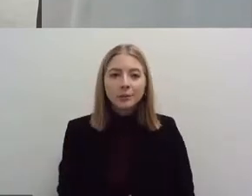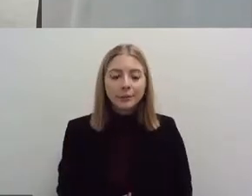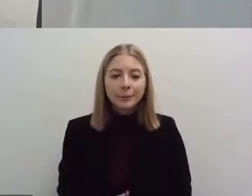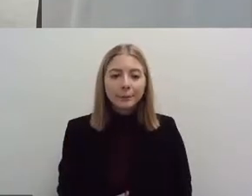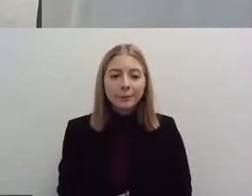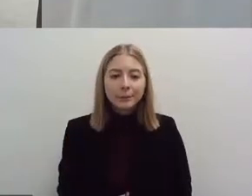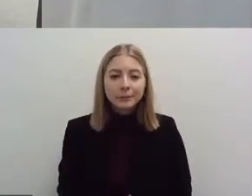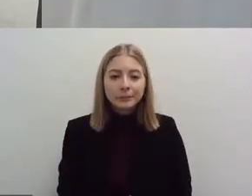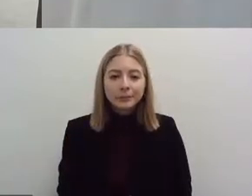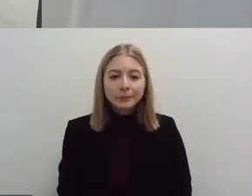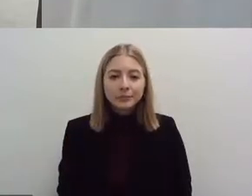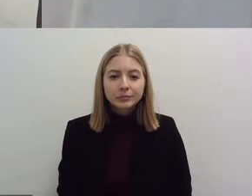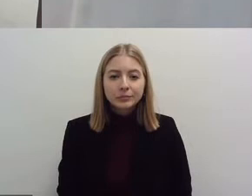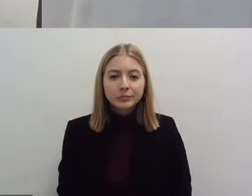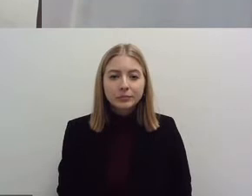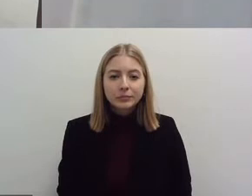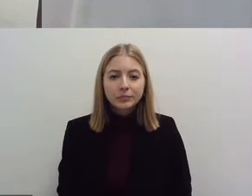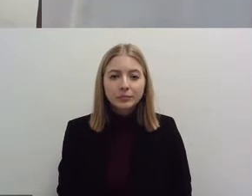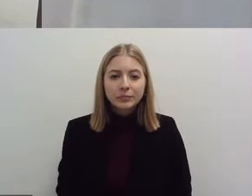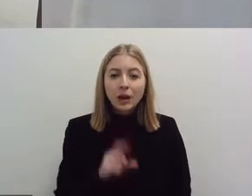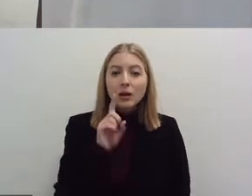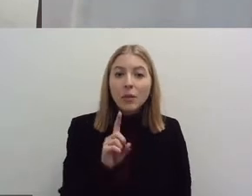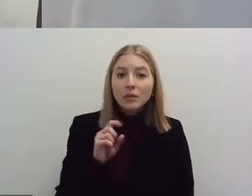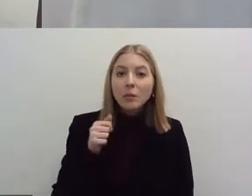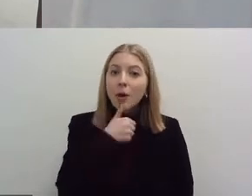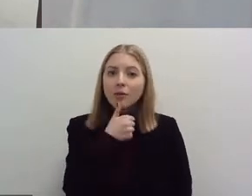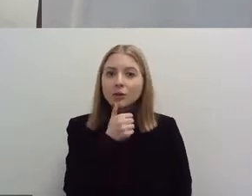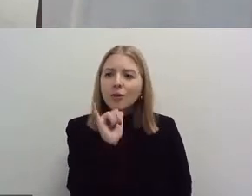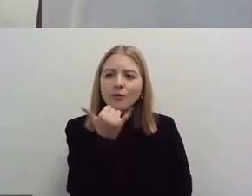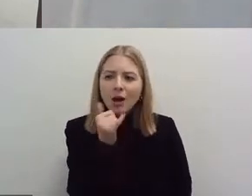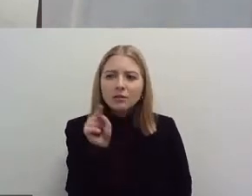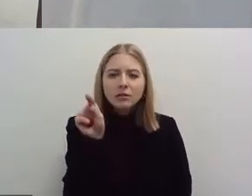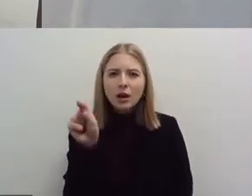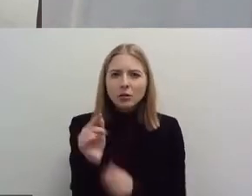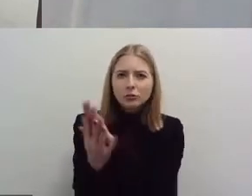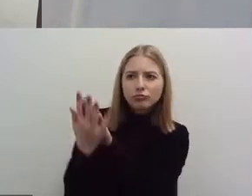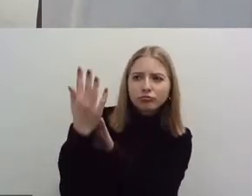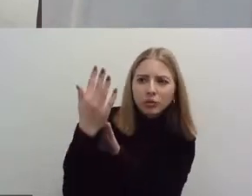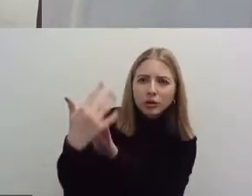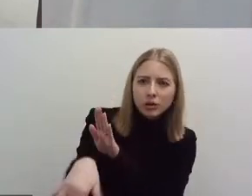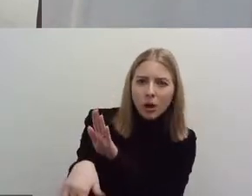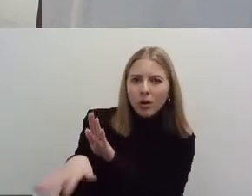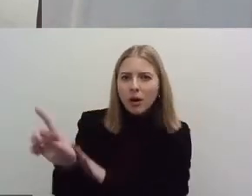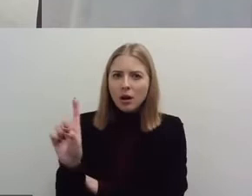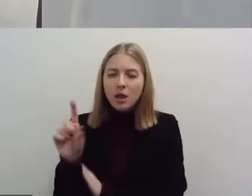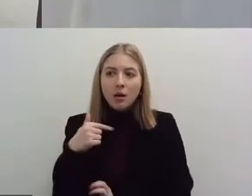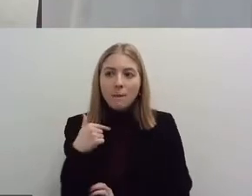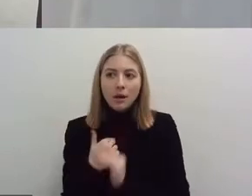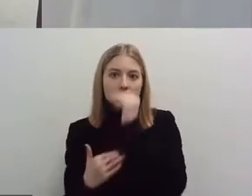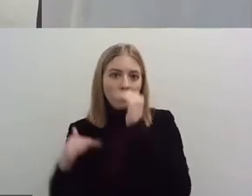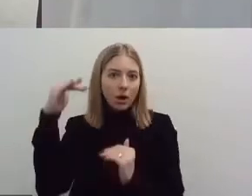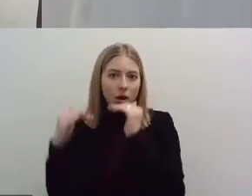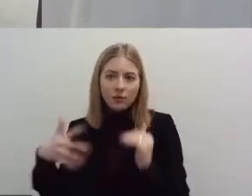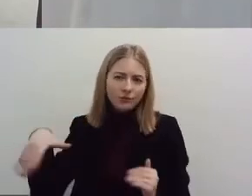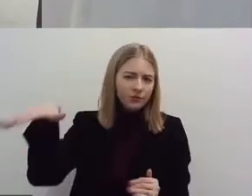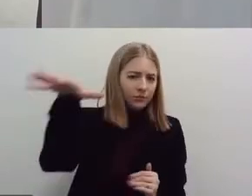smart you are based on these very specific questions. We can't measure things in percentages in every area of our